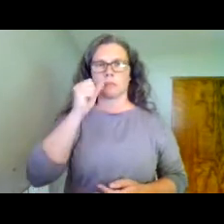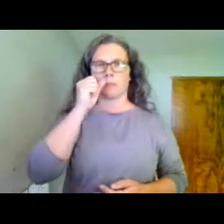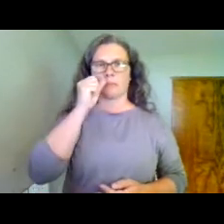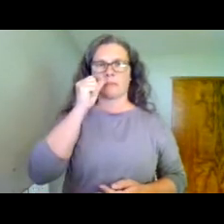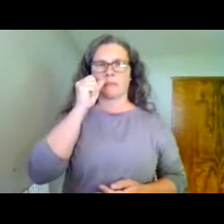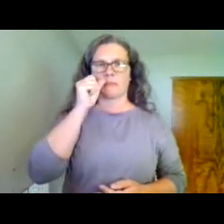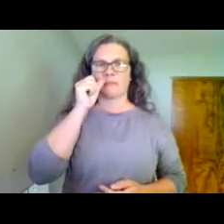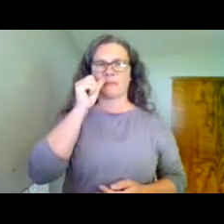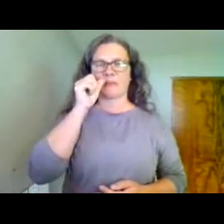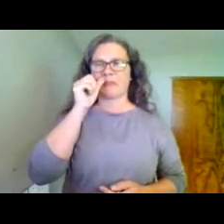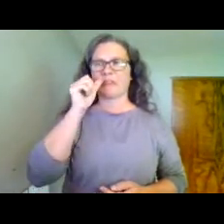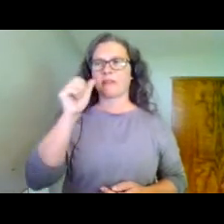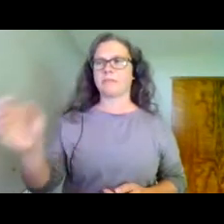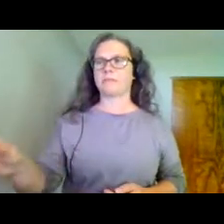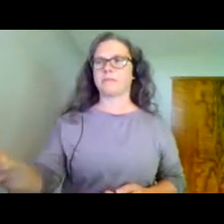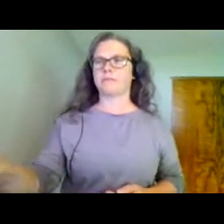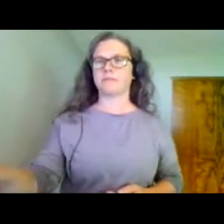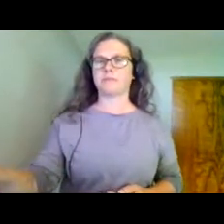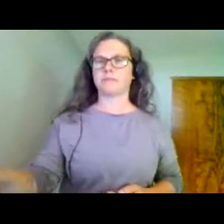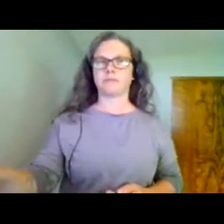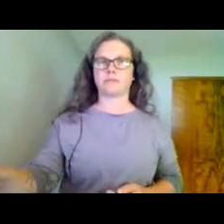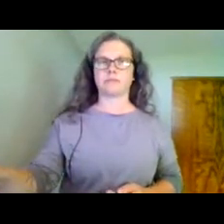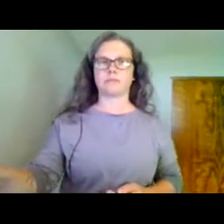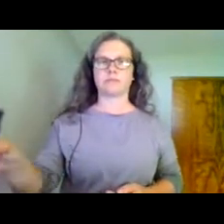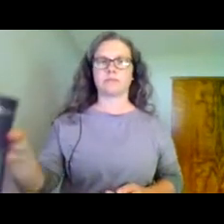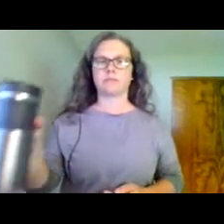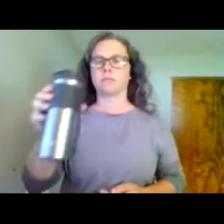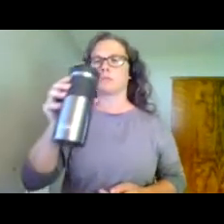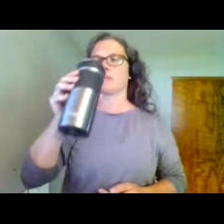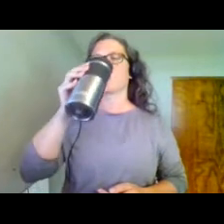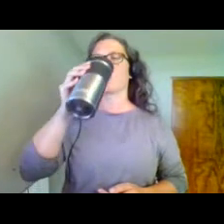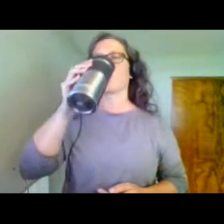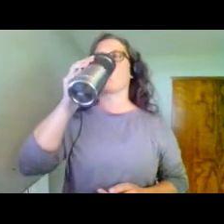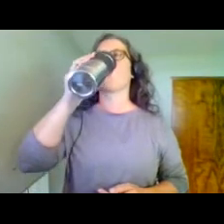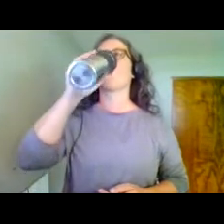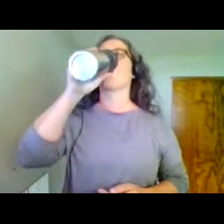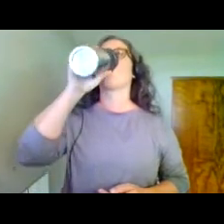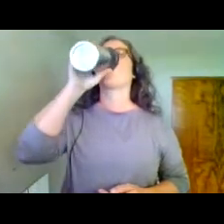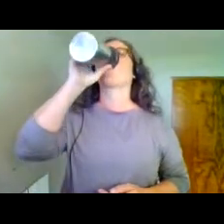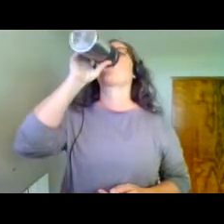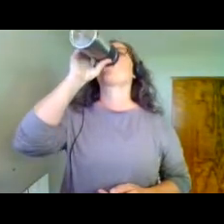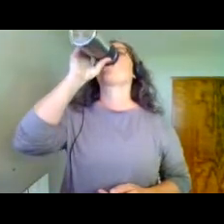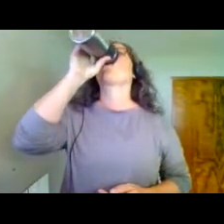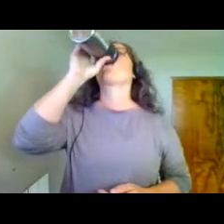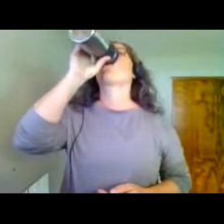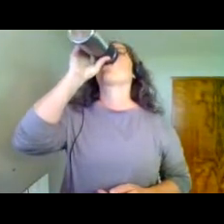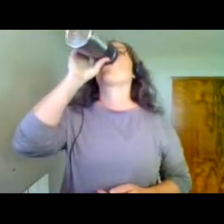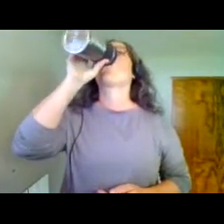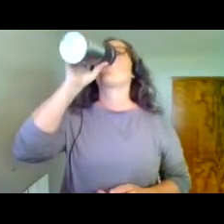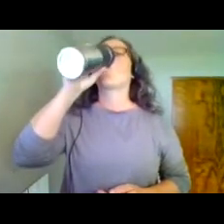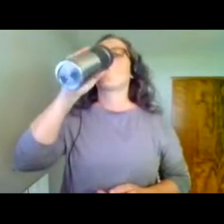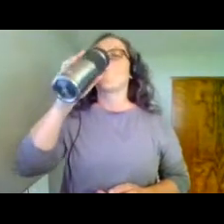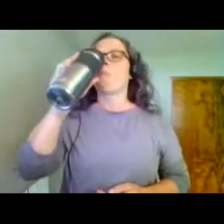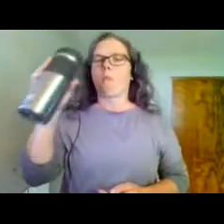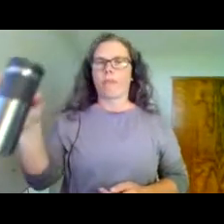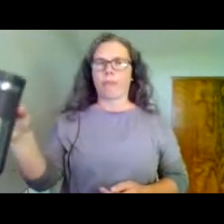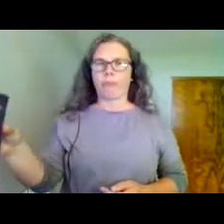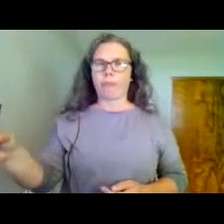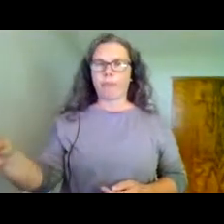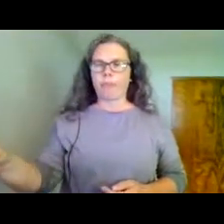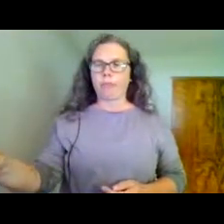photos 4 years later showed these areas, took really well. Those plants not only established, they started to escape and move, outside of that original